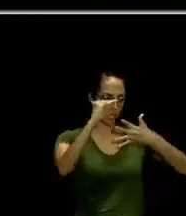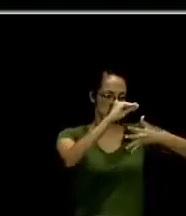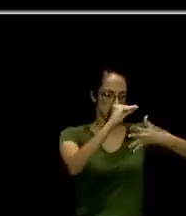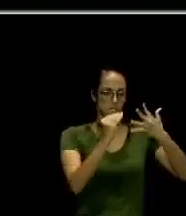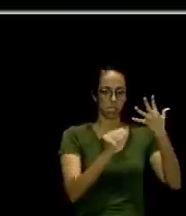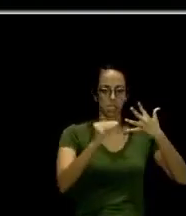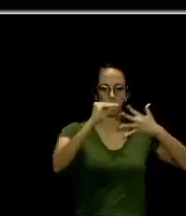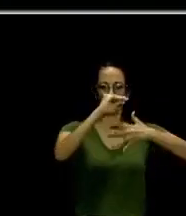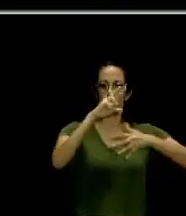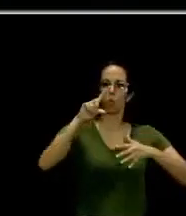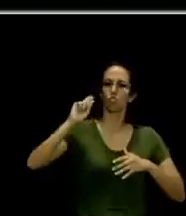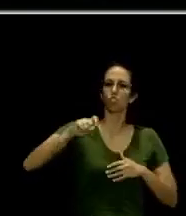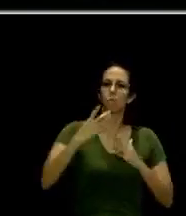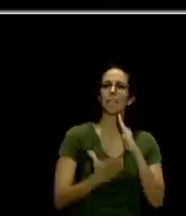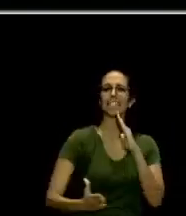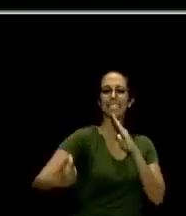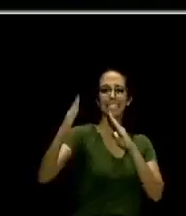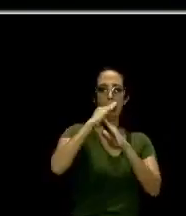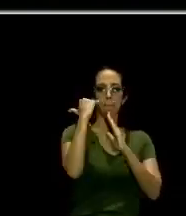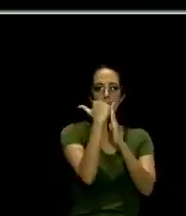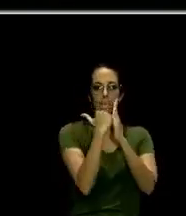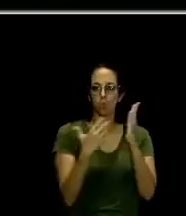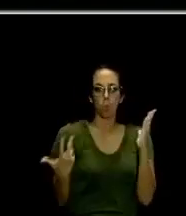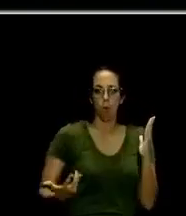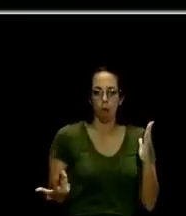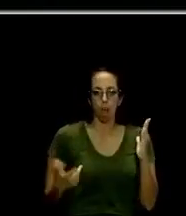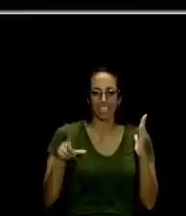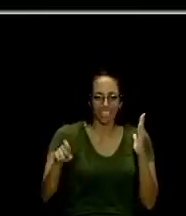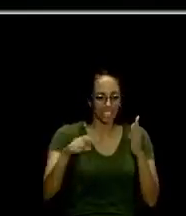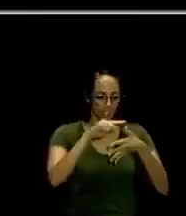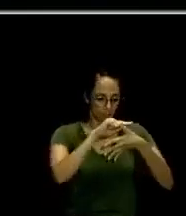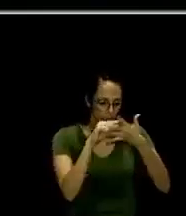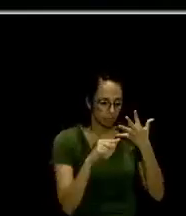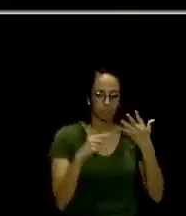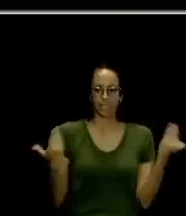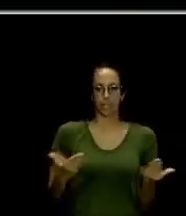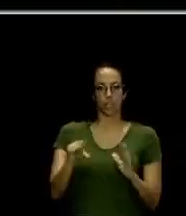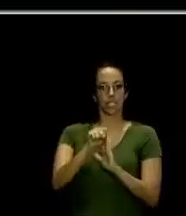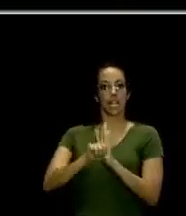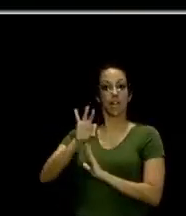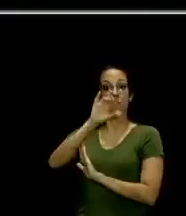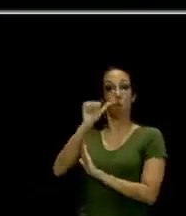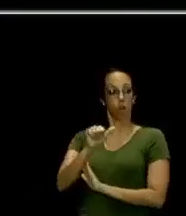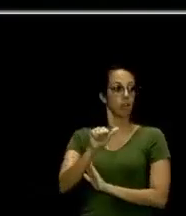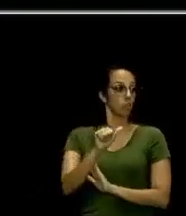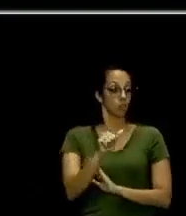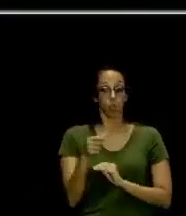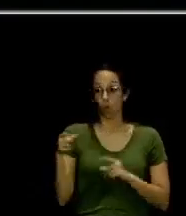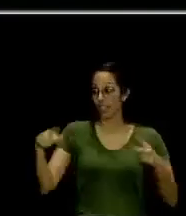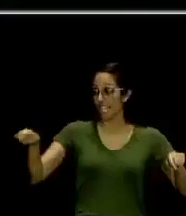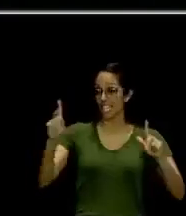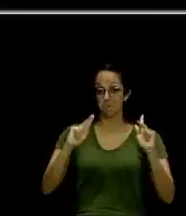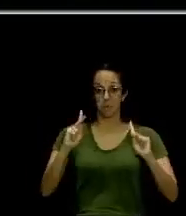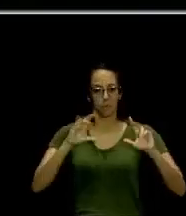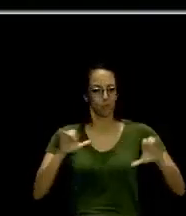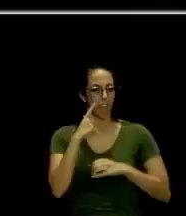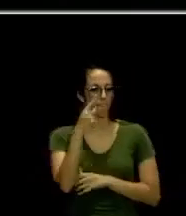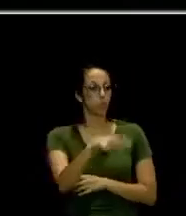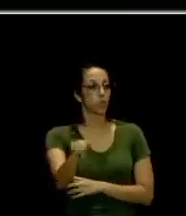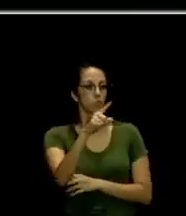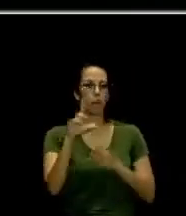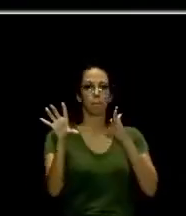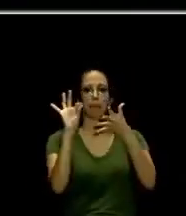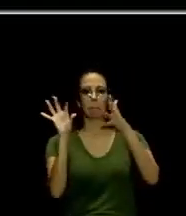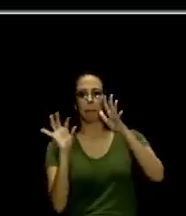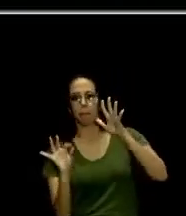to be at the top of the list in the state of Florida. And these are the folks who have been doing that for you. So I think they deserve another big round of